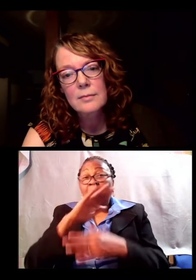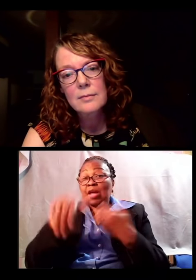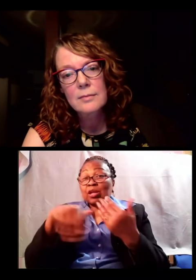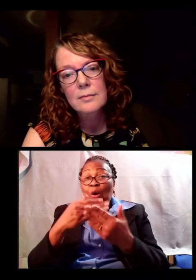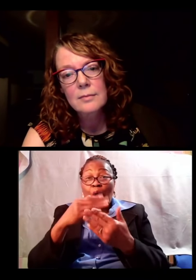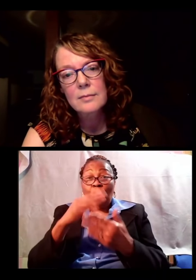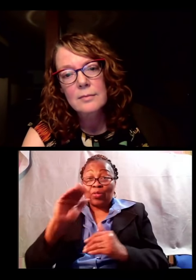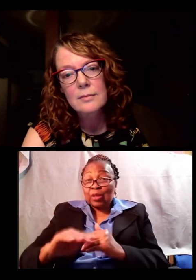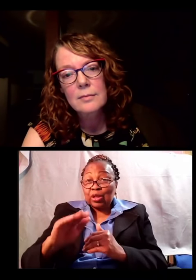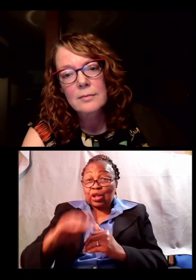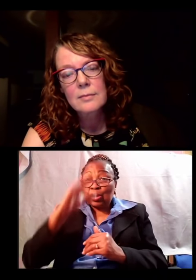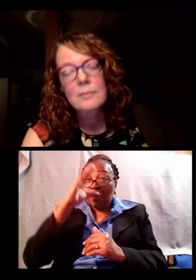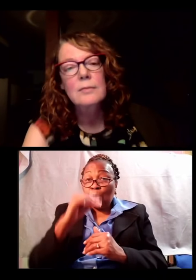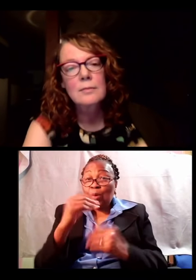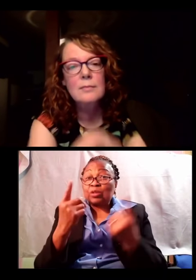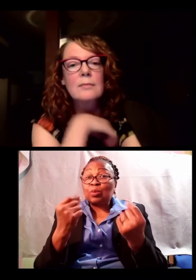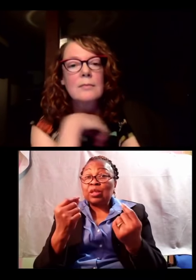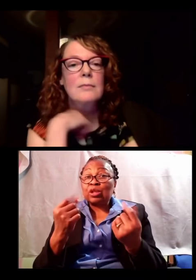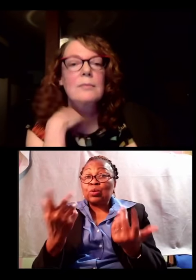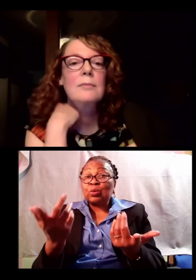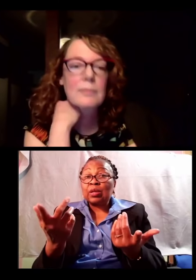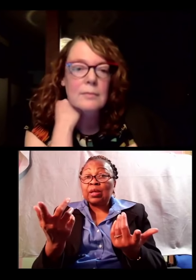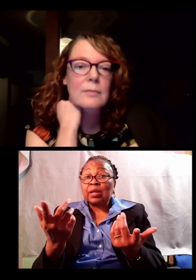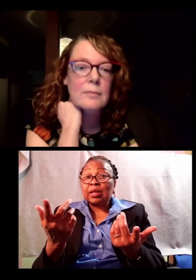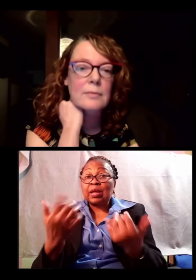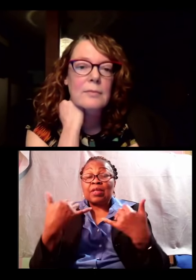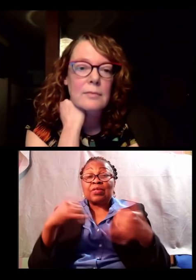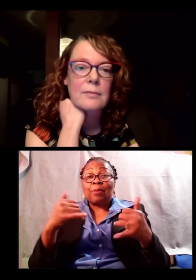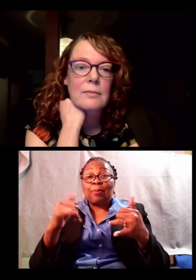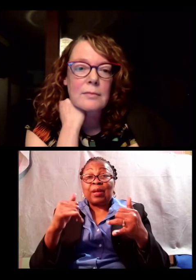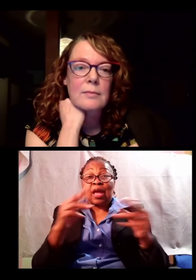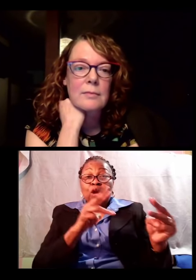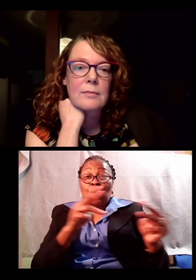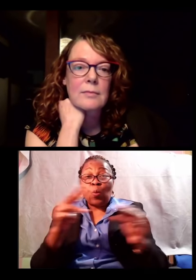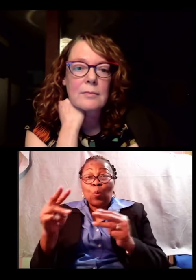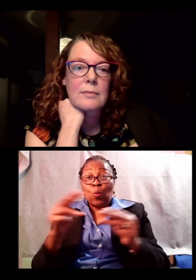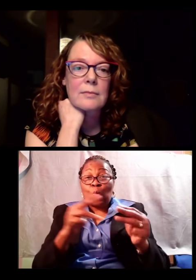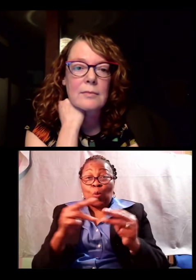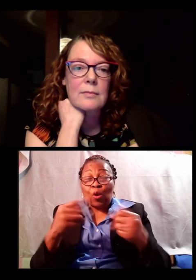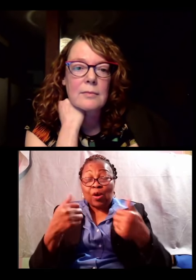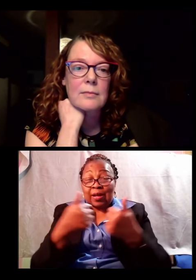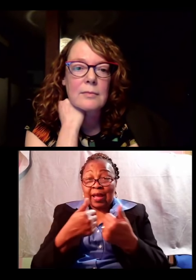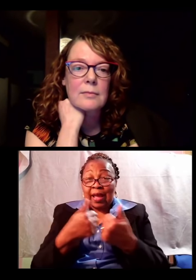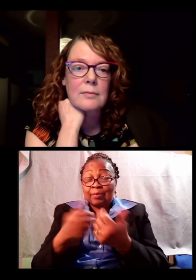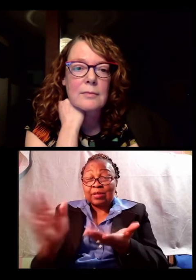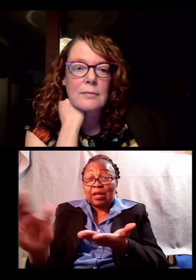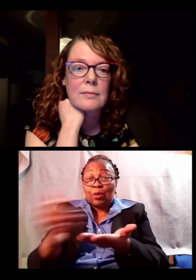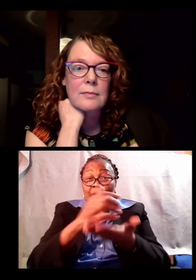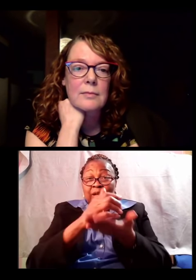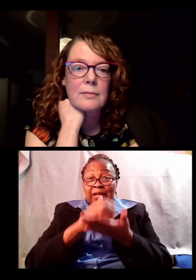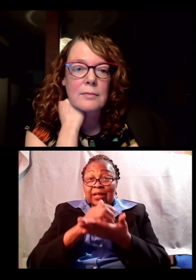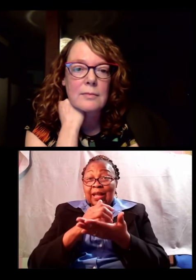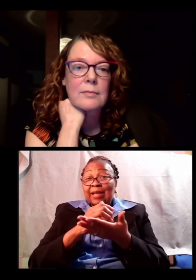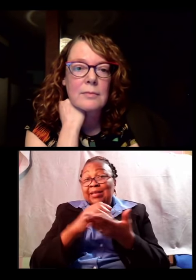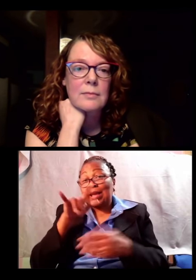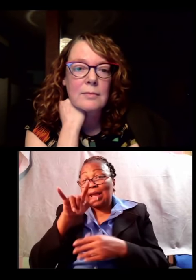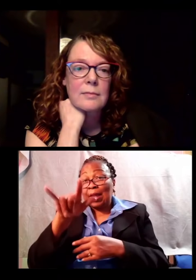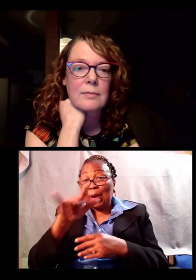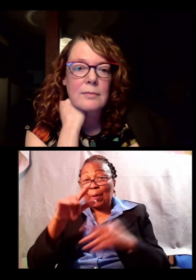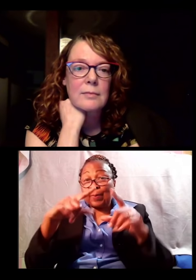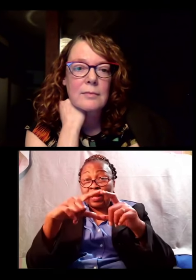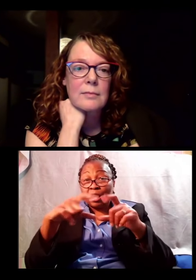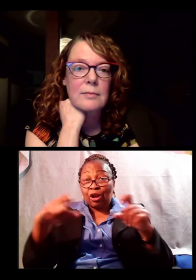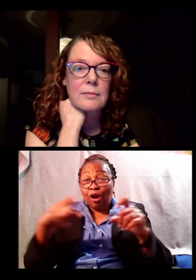doing? They were playing war games. They were collecting airplane cards that you could get out of cigarette packages.